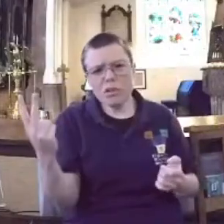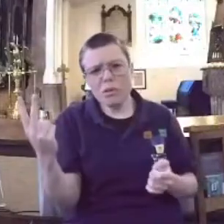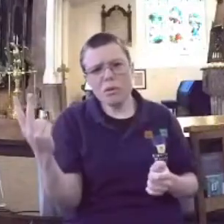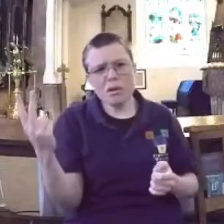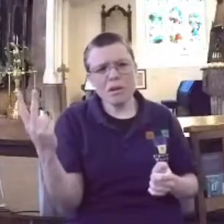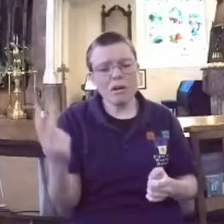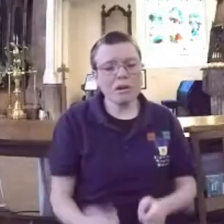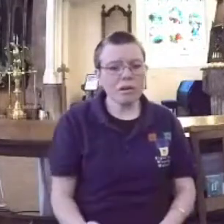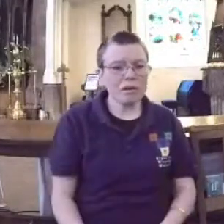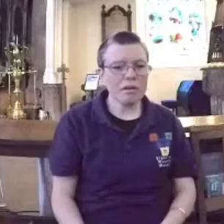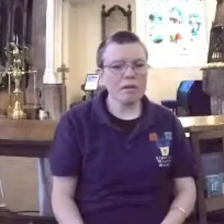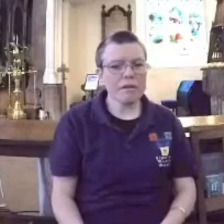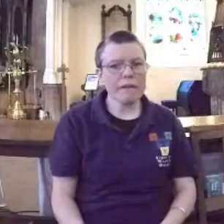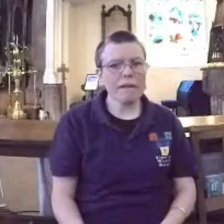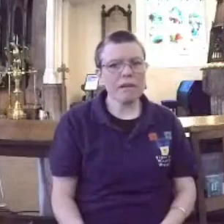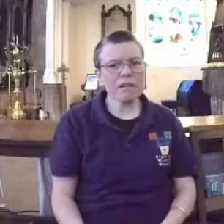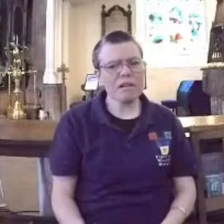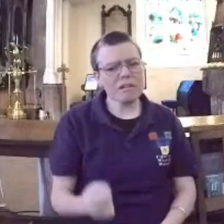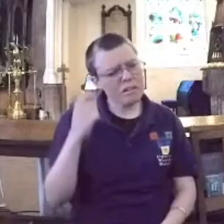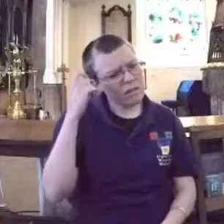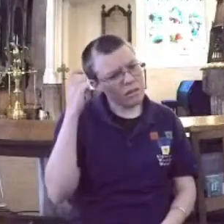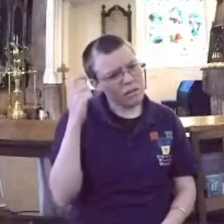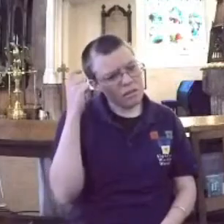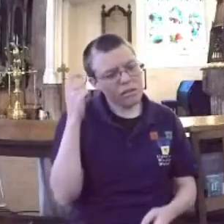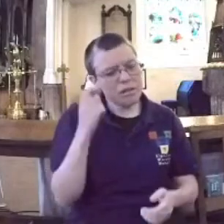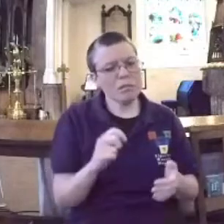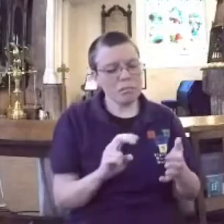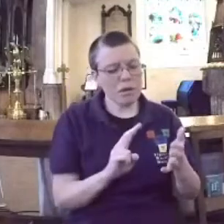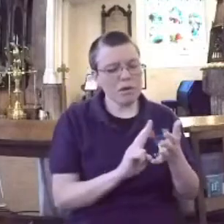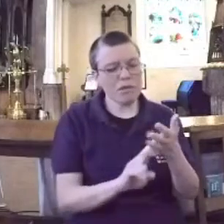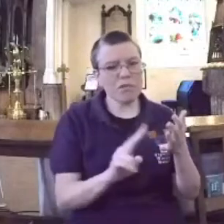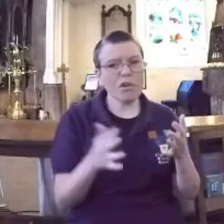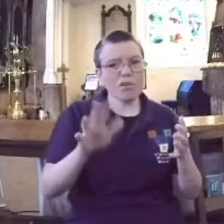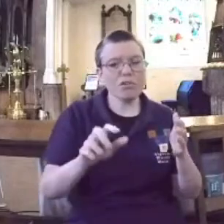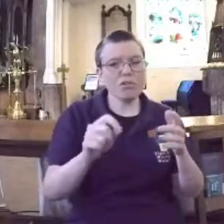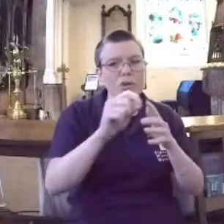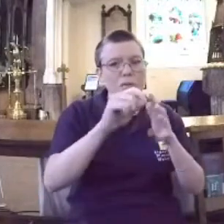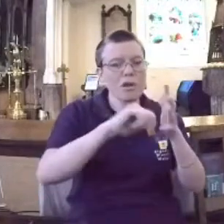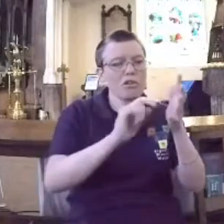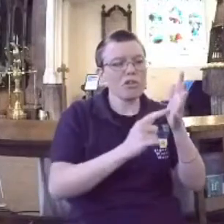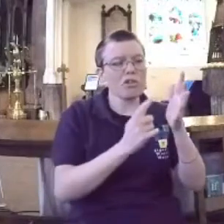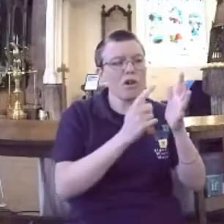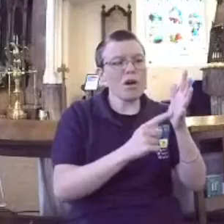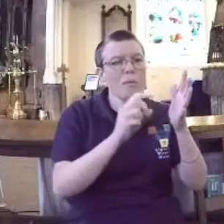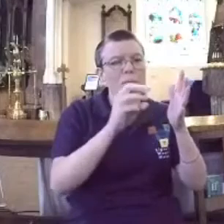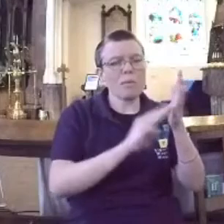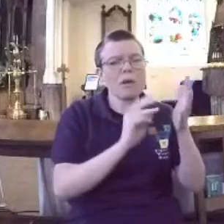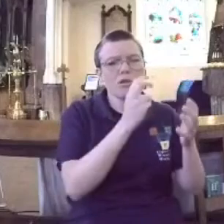of greatest need. Consider the following verses from Psalm 22, 16 and